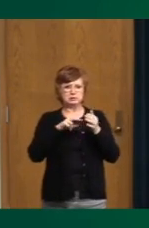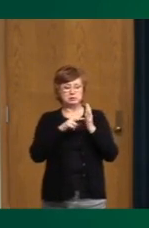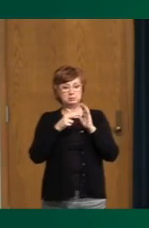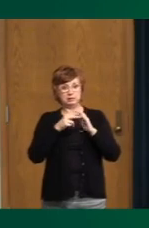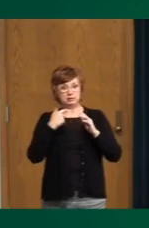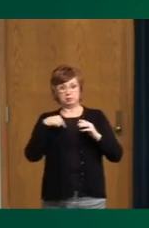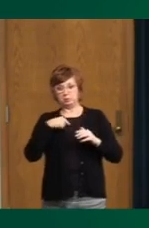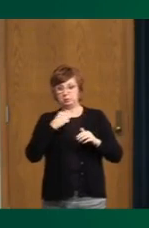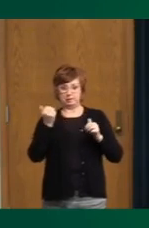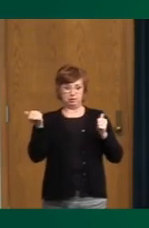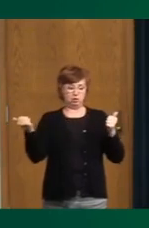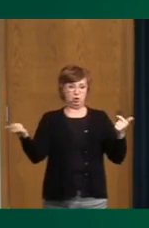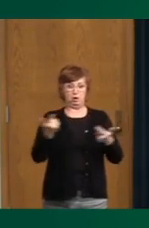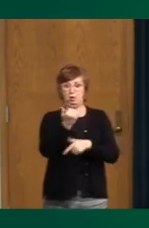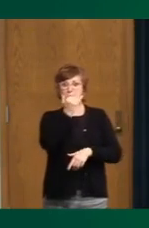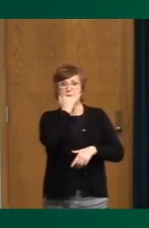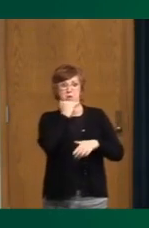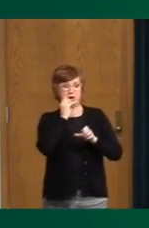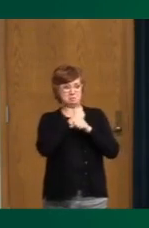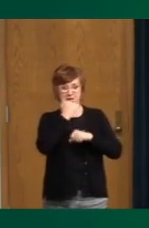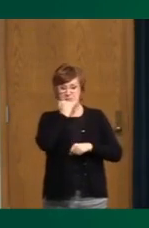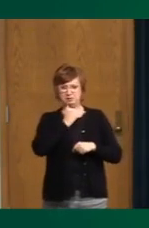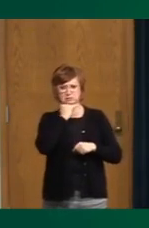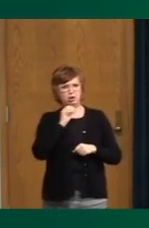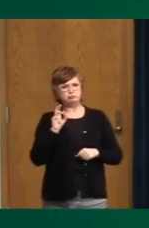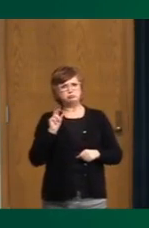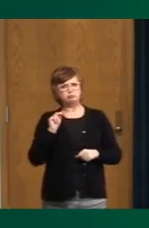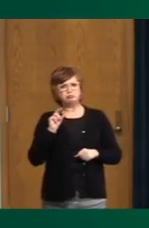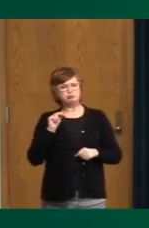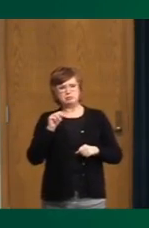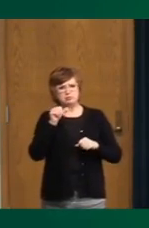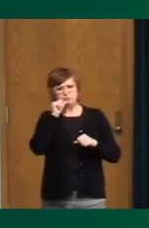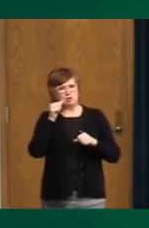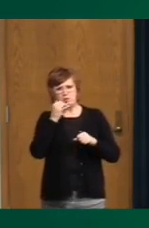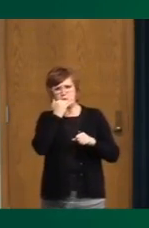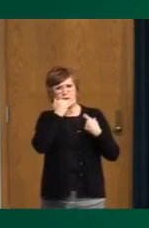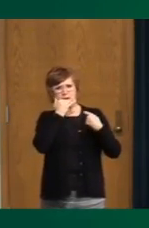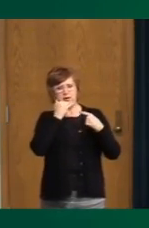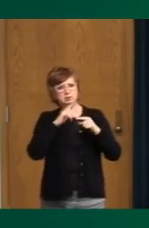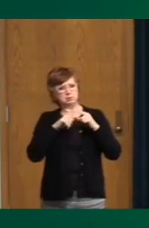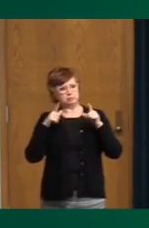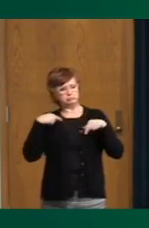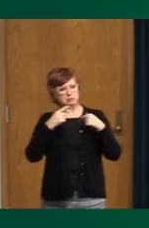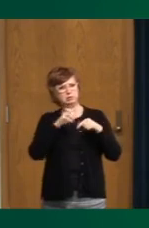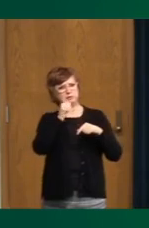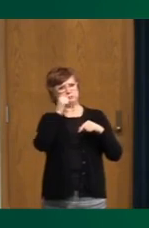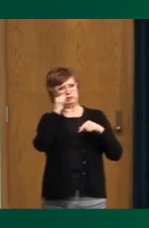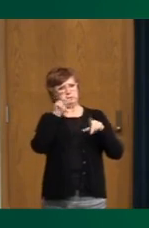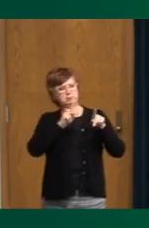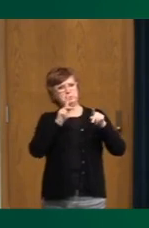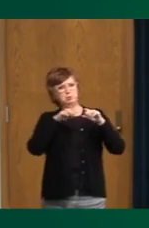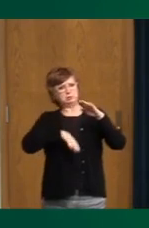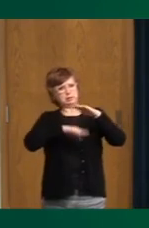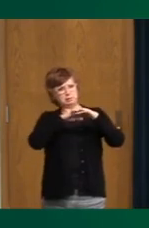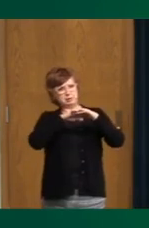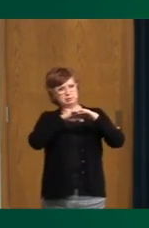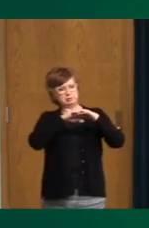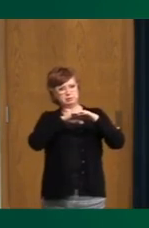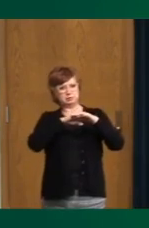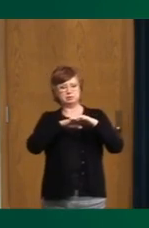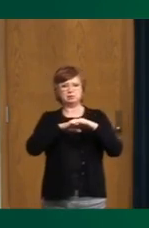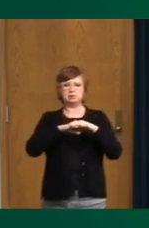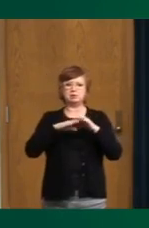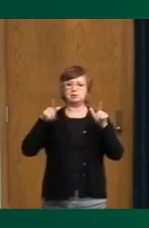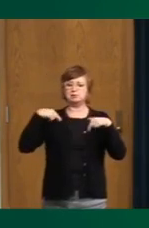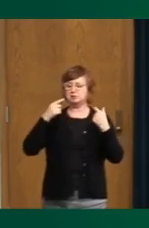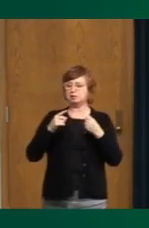anyone really has been doing anything wrong. Until now, the limit on household gatherings has been 10 people. So until now, you might invite 3